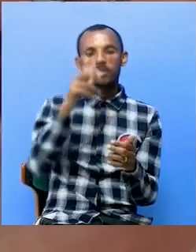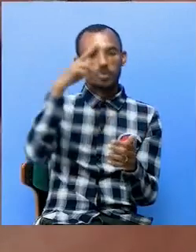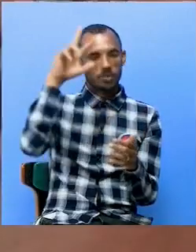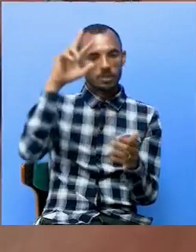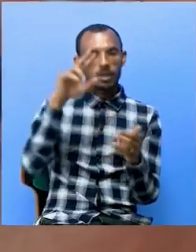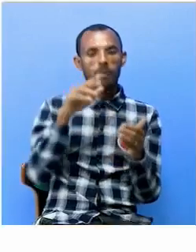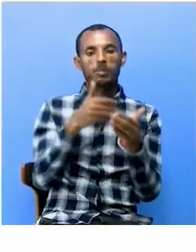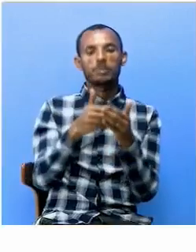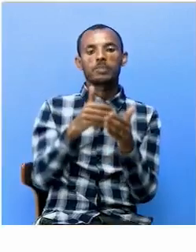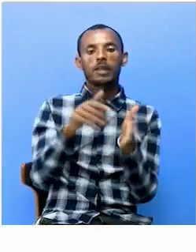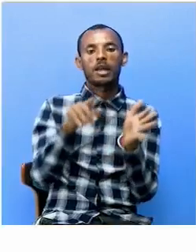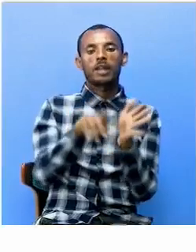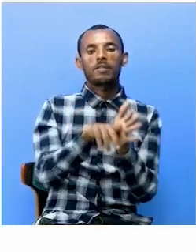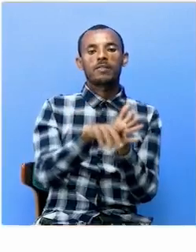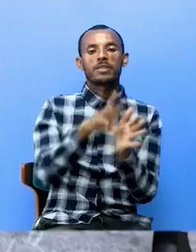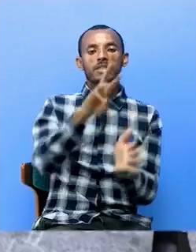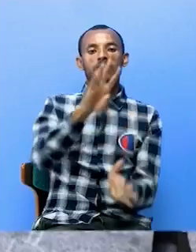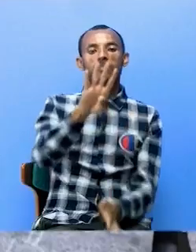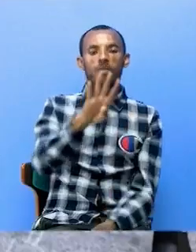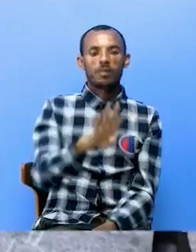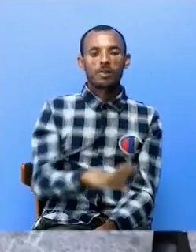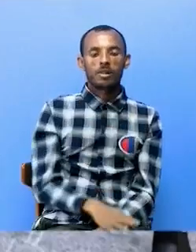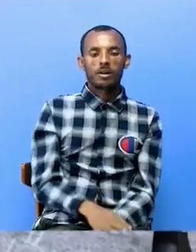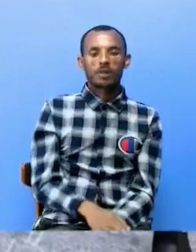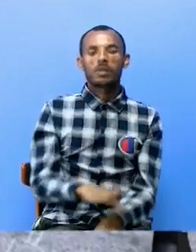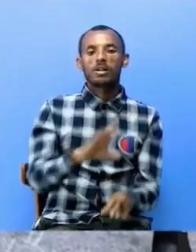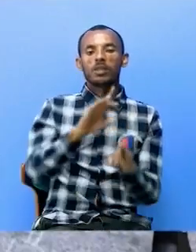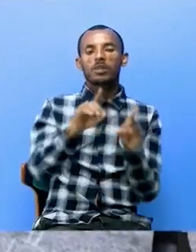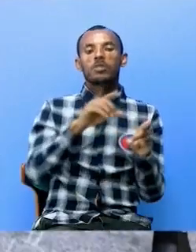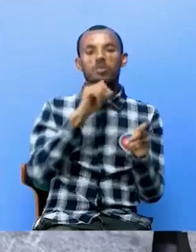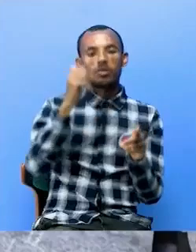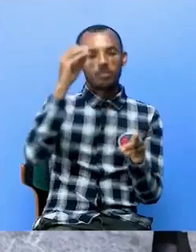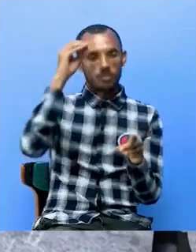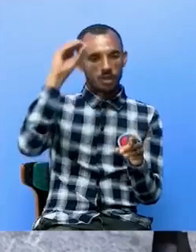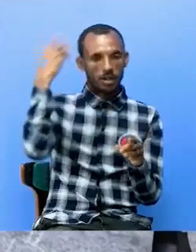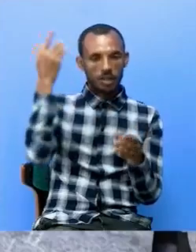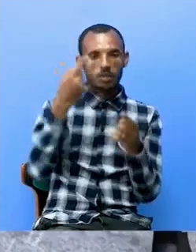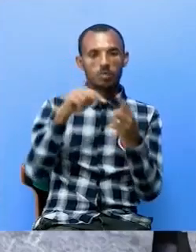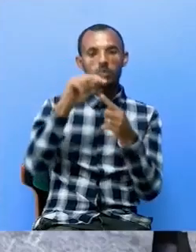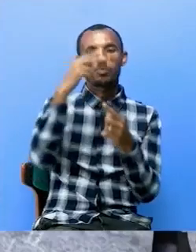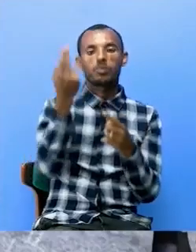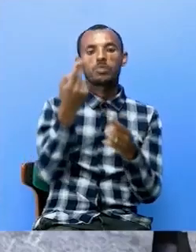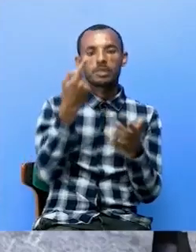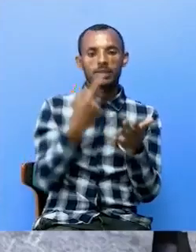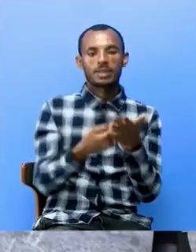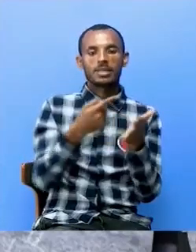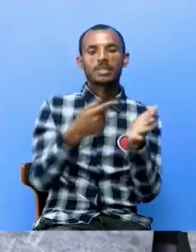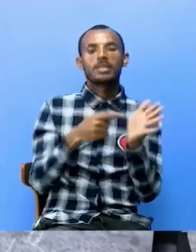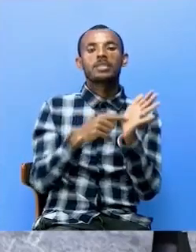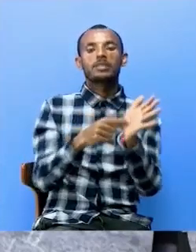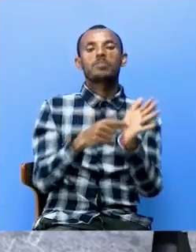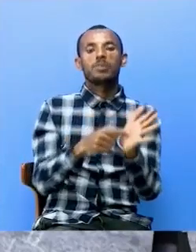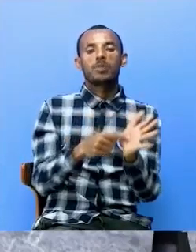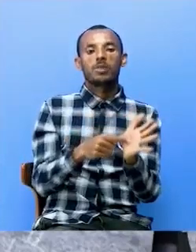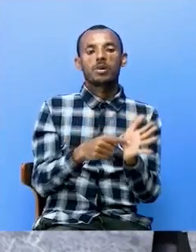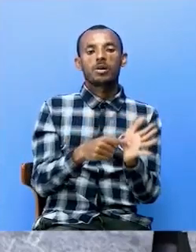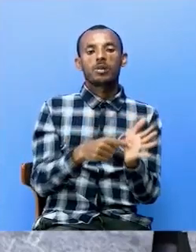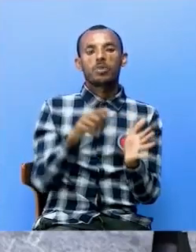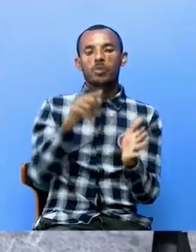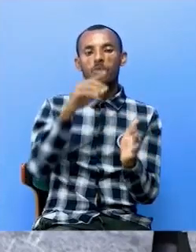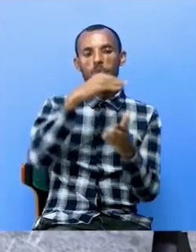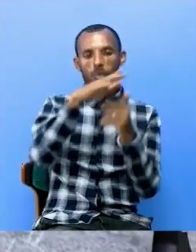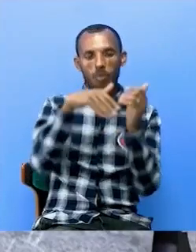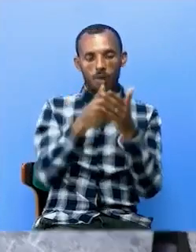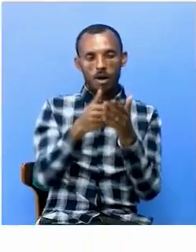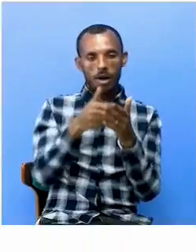negative 64, okay? So don't forget to use this symbol, okay? You all remember the